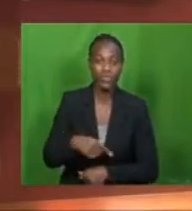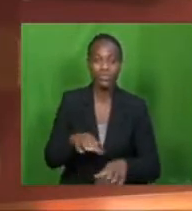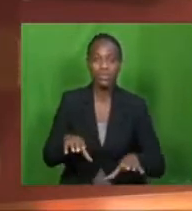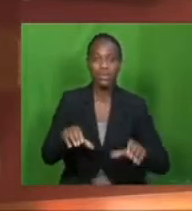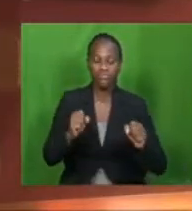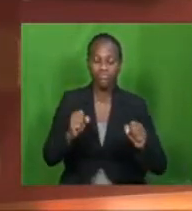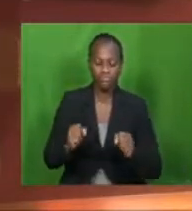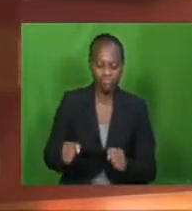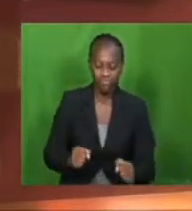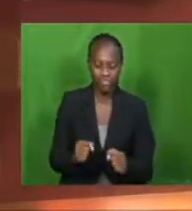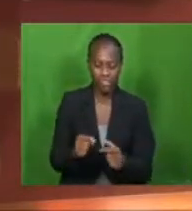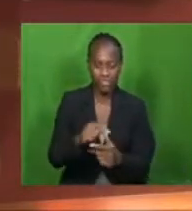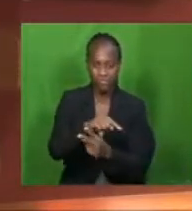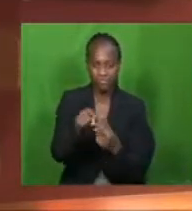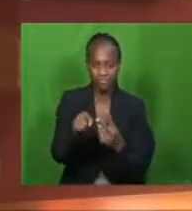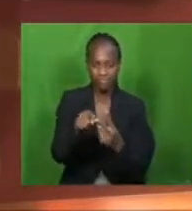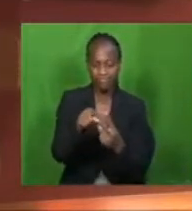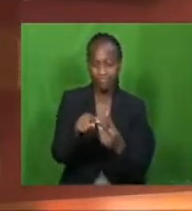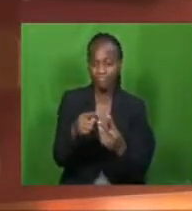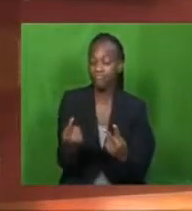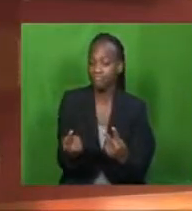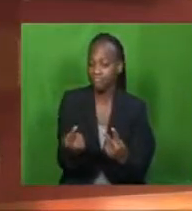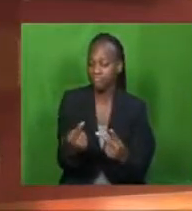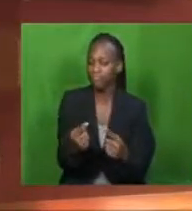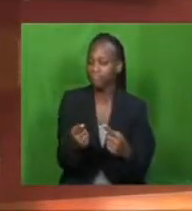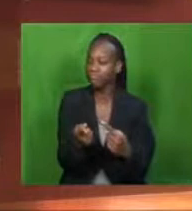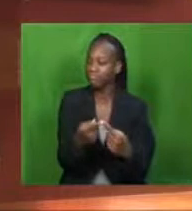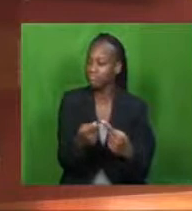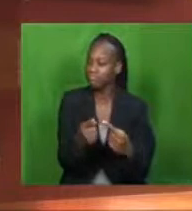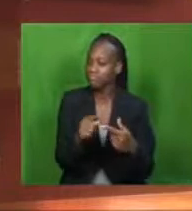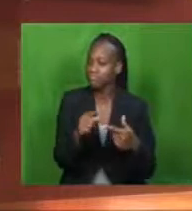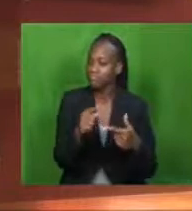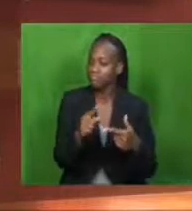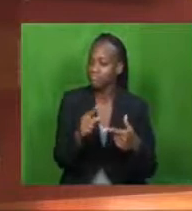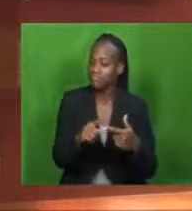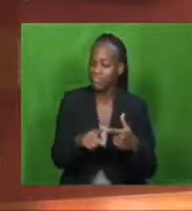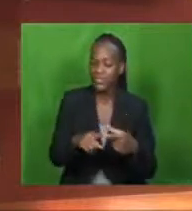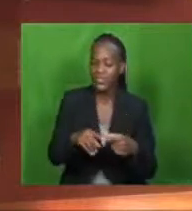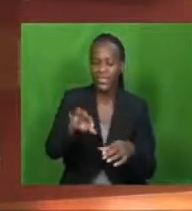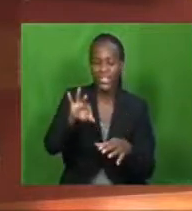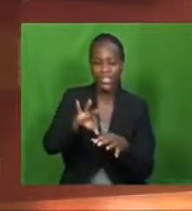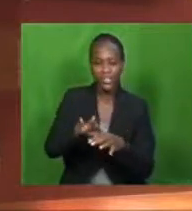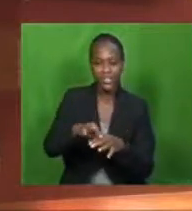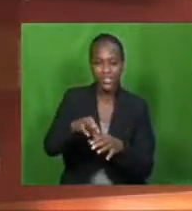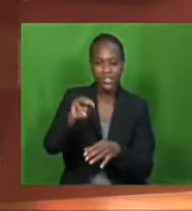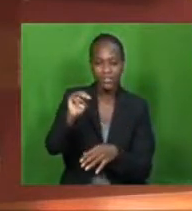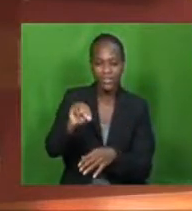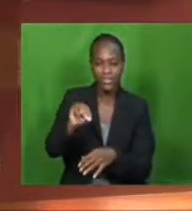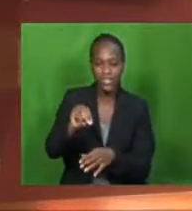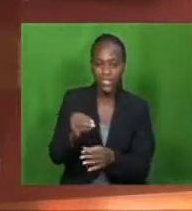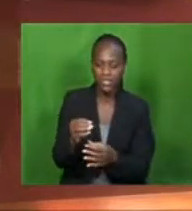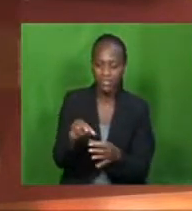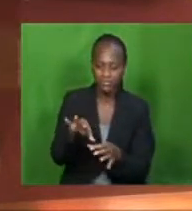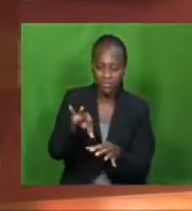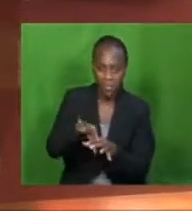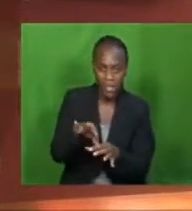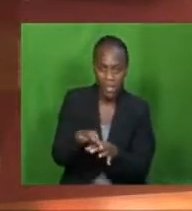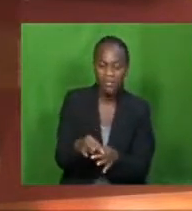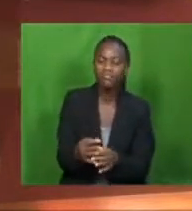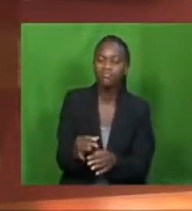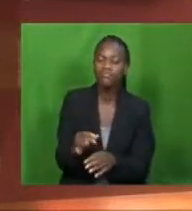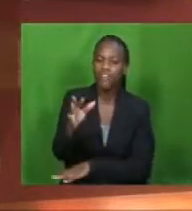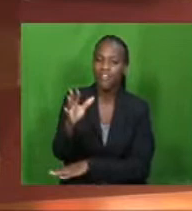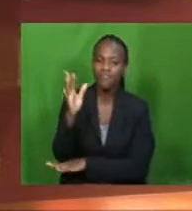strategy to achieve this target. The first is to plant 10 million seedlings in degraded forest reserves